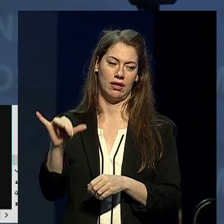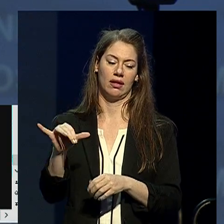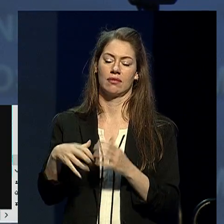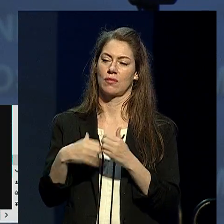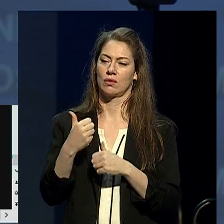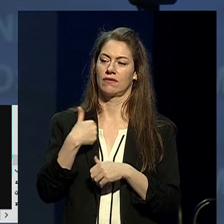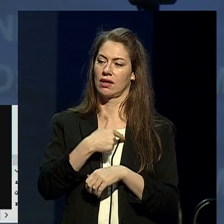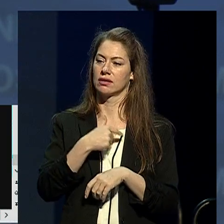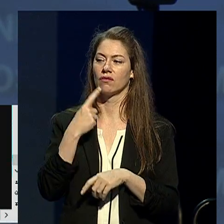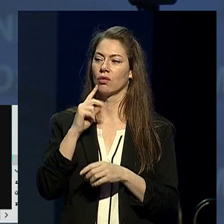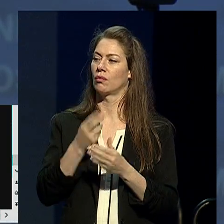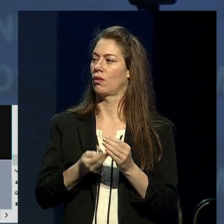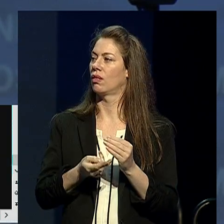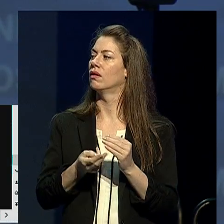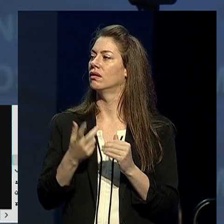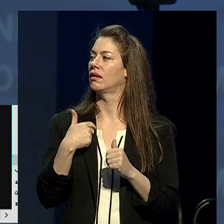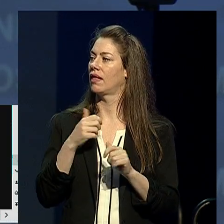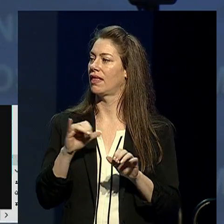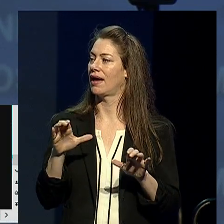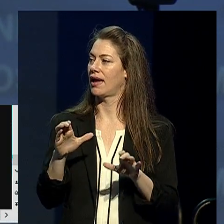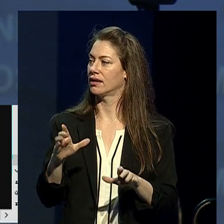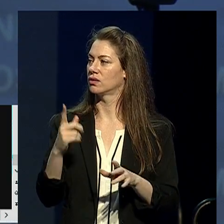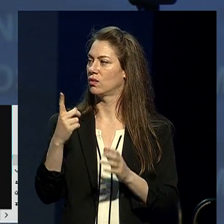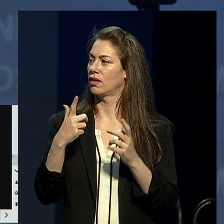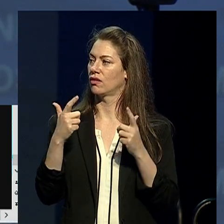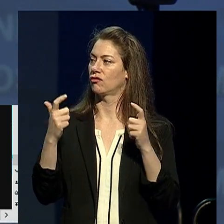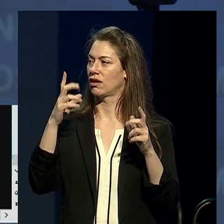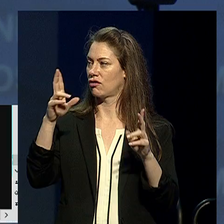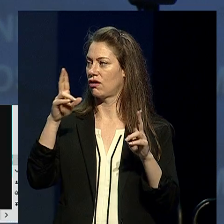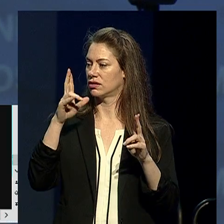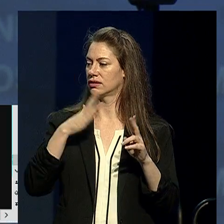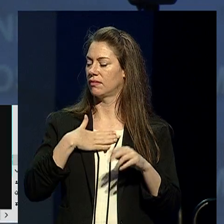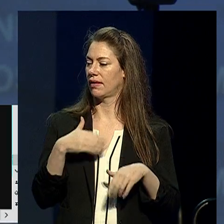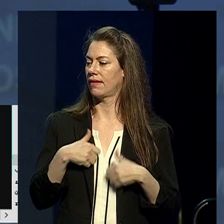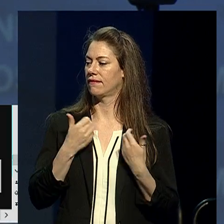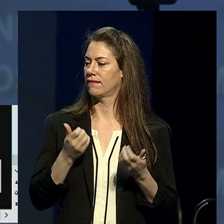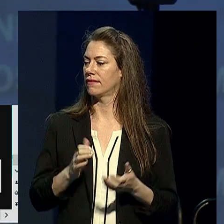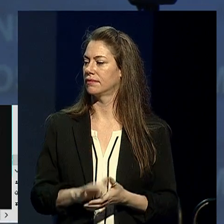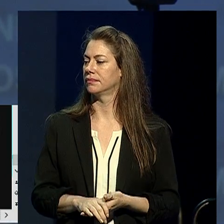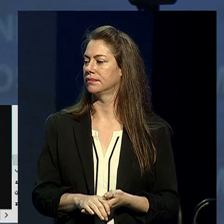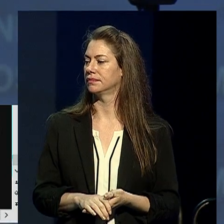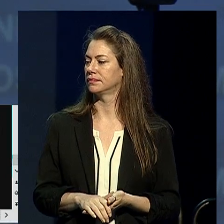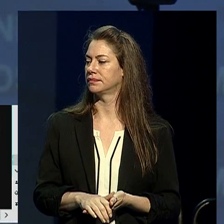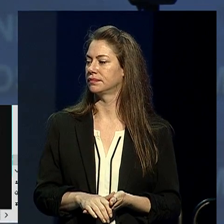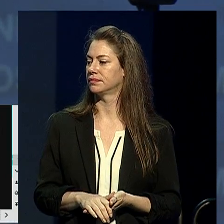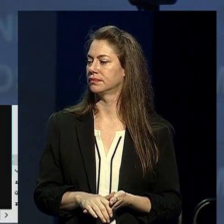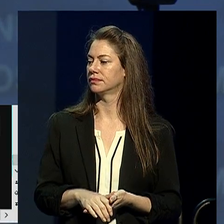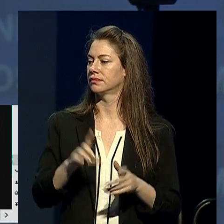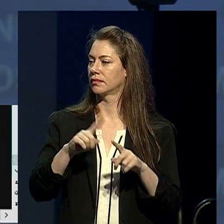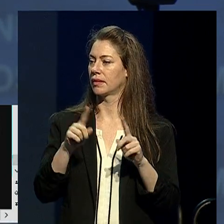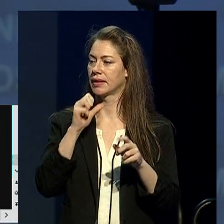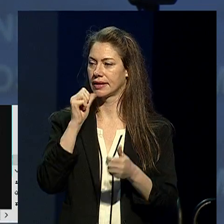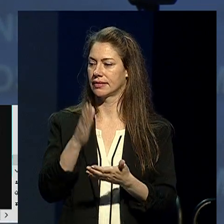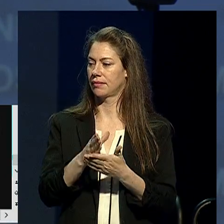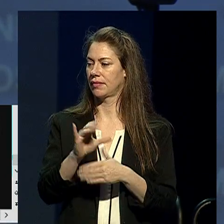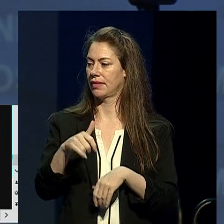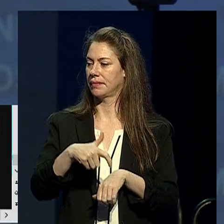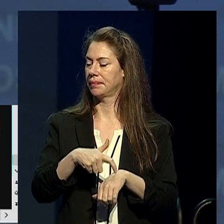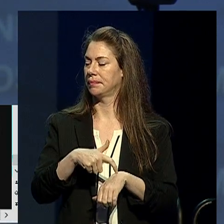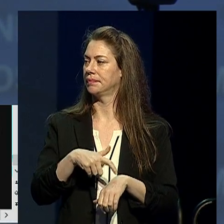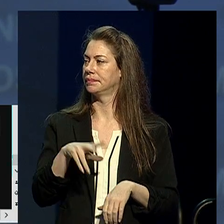both ballots, an act which I considered one of the great honors of my life. But it didn't stop